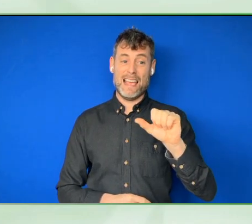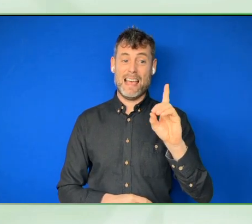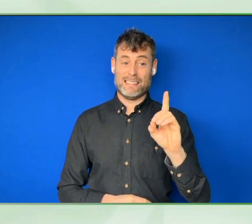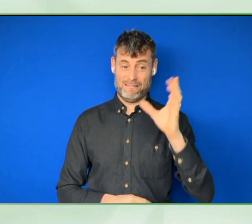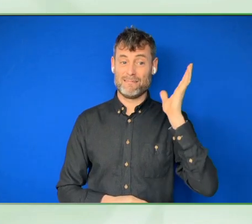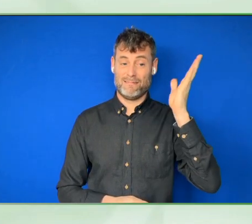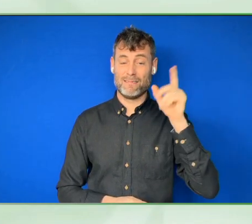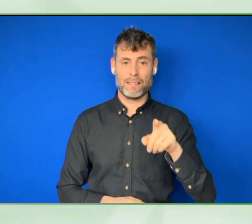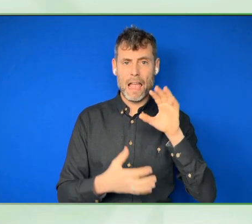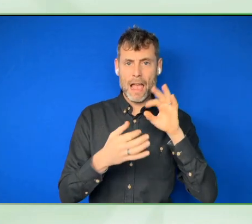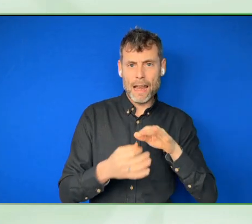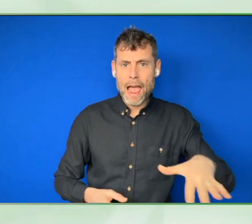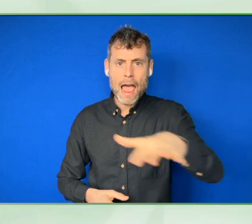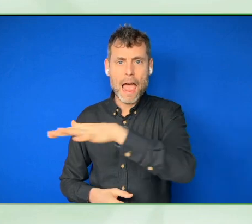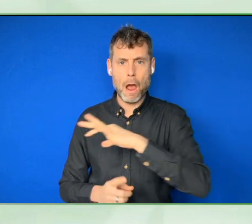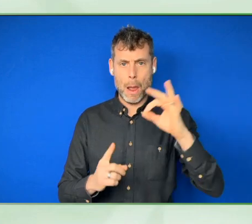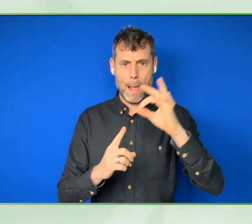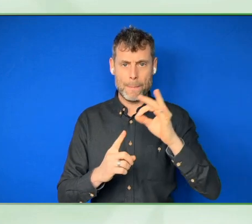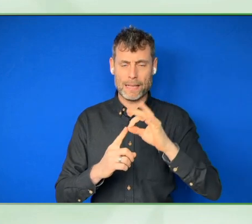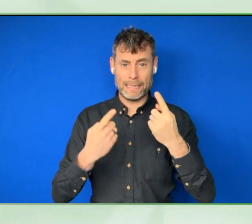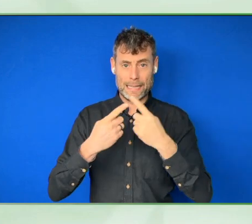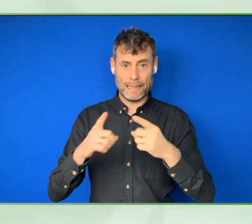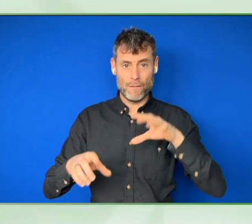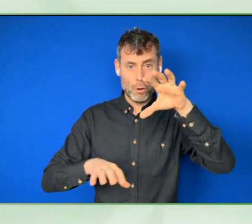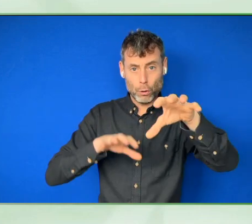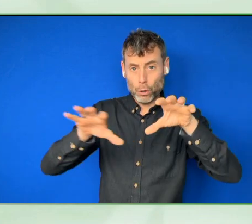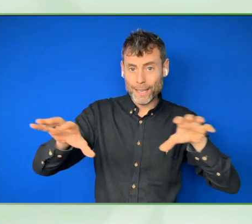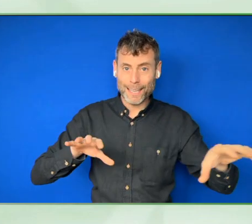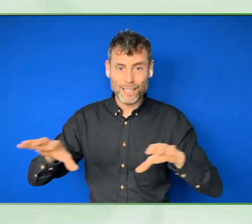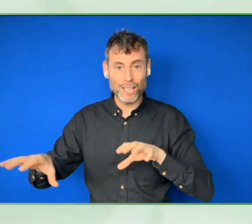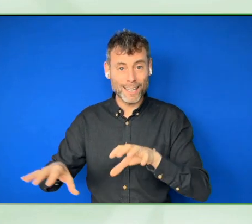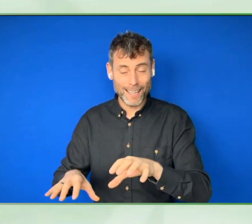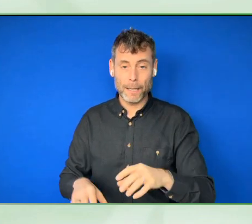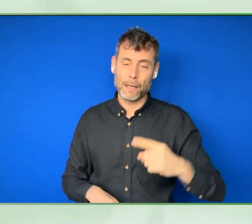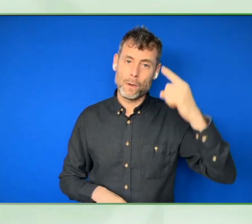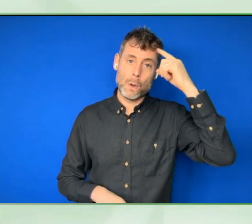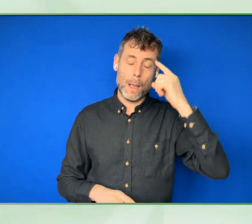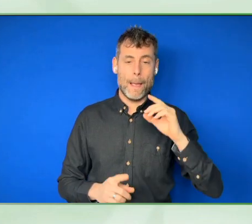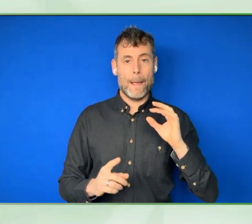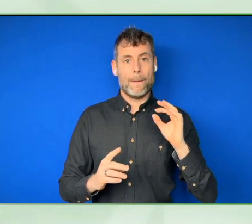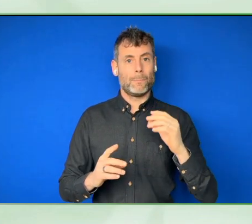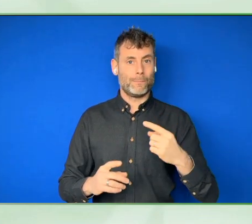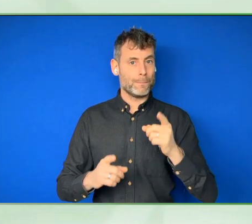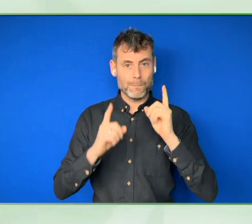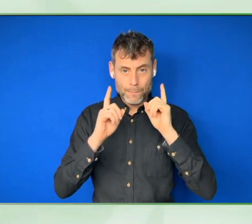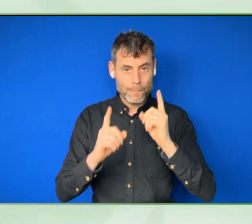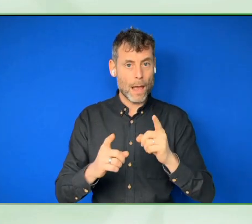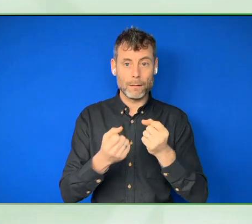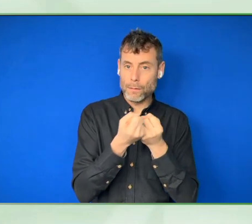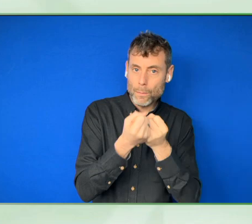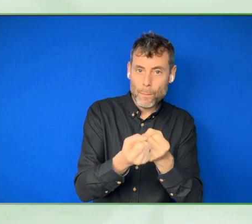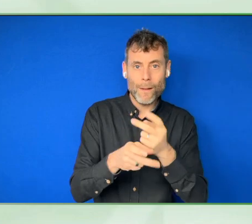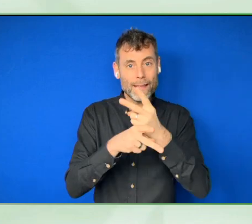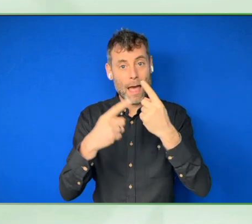it is to advocate, how important it is to educate. And I wonder how might folks in the room or those